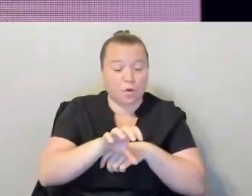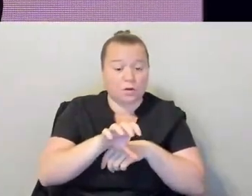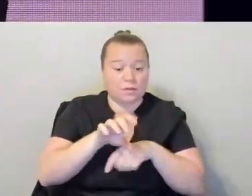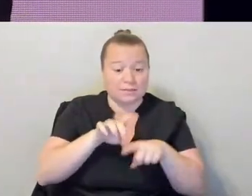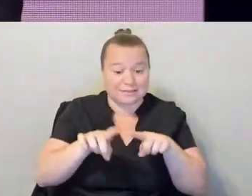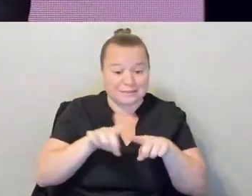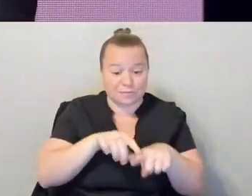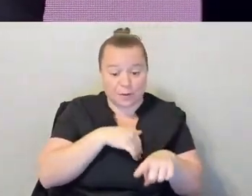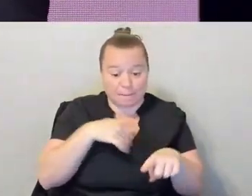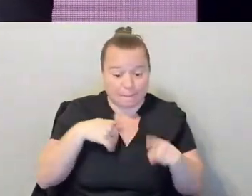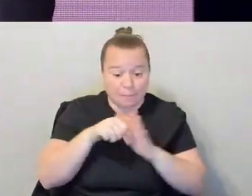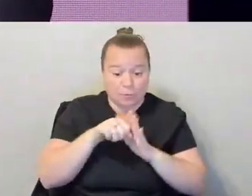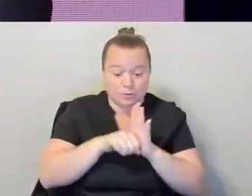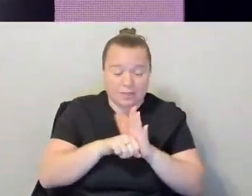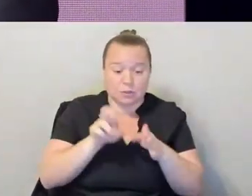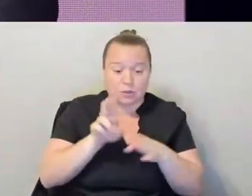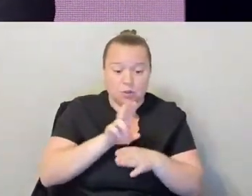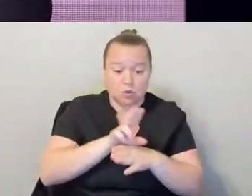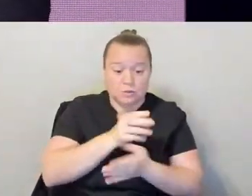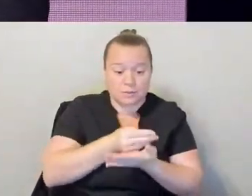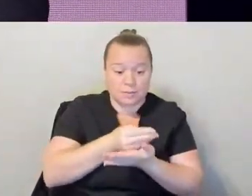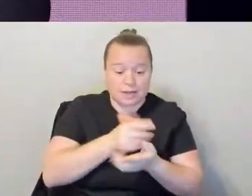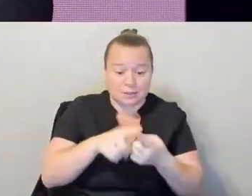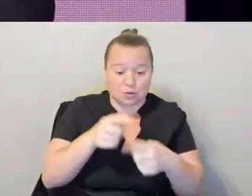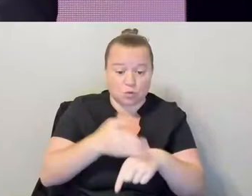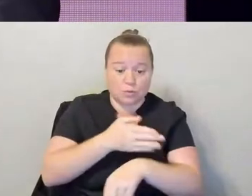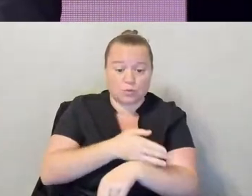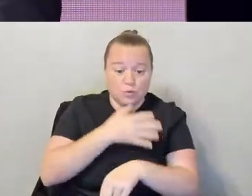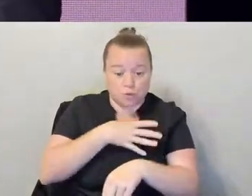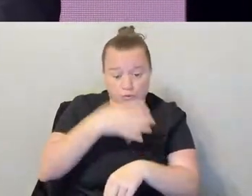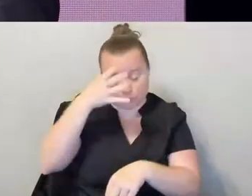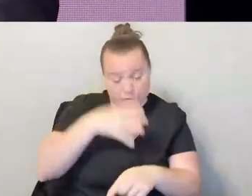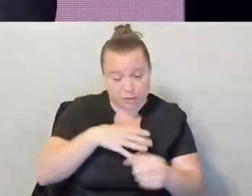use this money to improve gender equality as well?